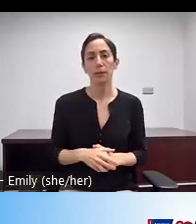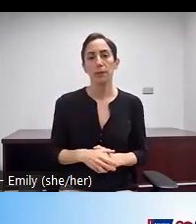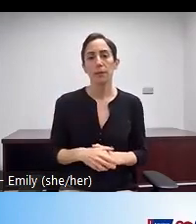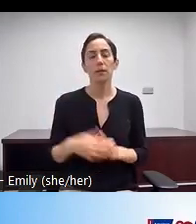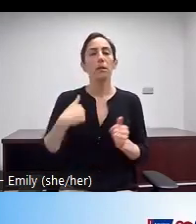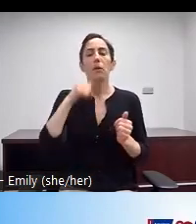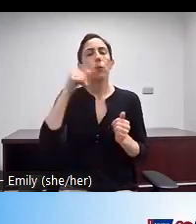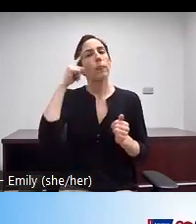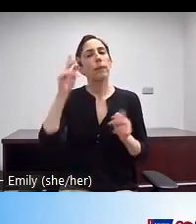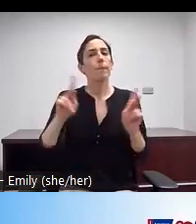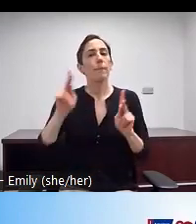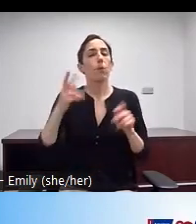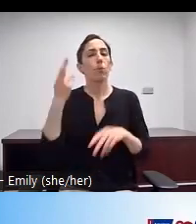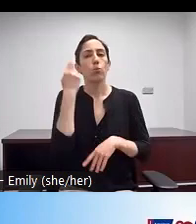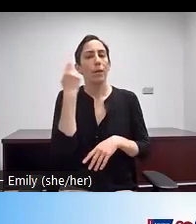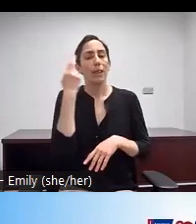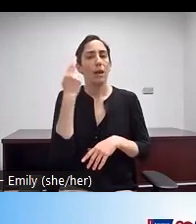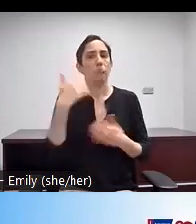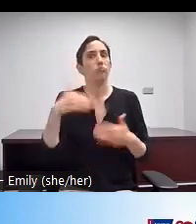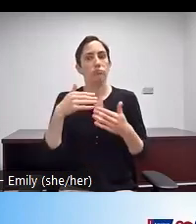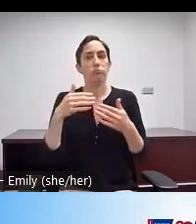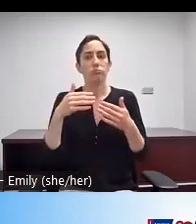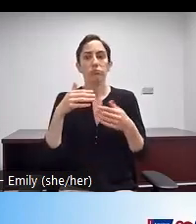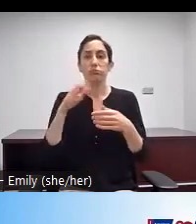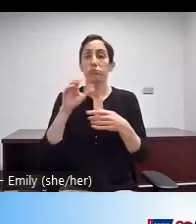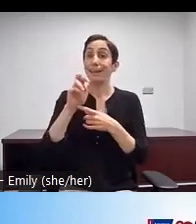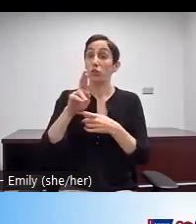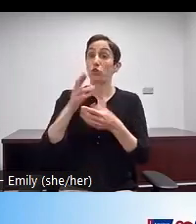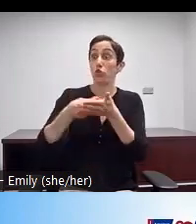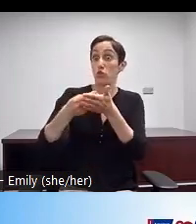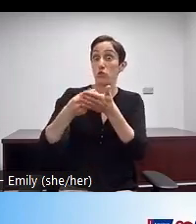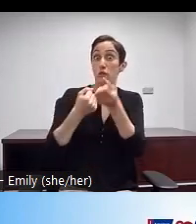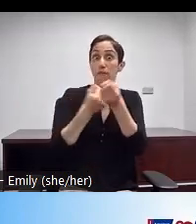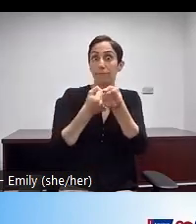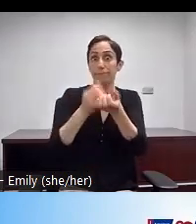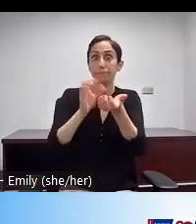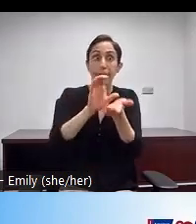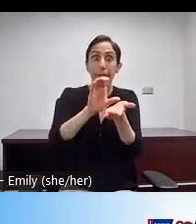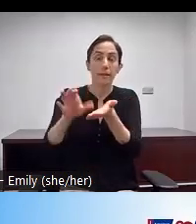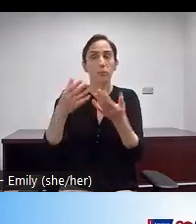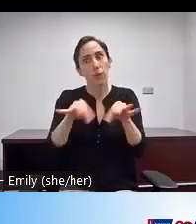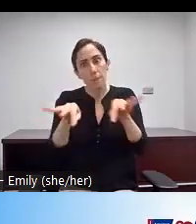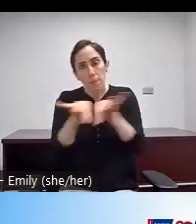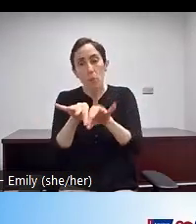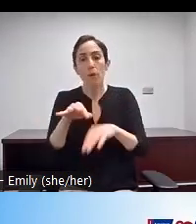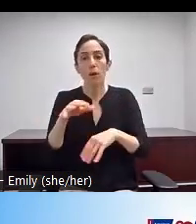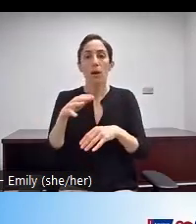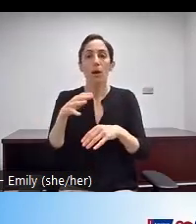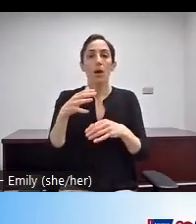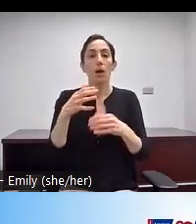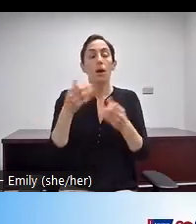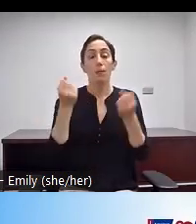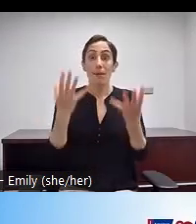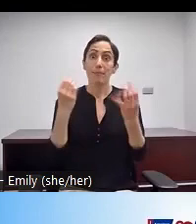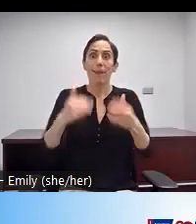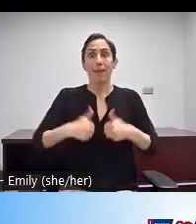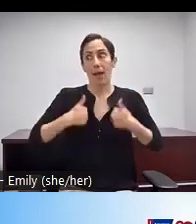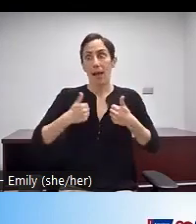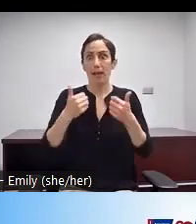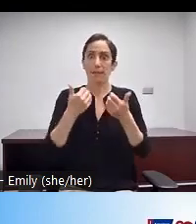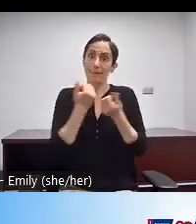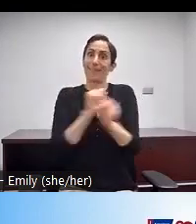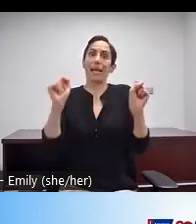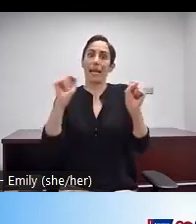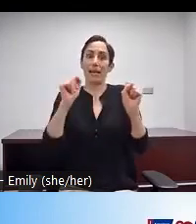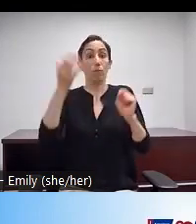I don't think people realize the importance of cancer funding and how many lives have been saved just by getting